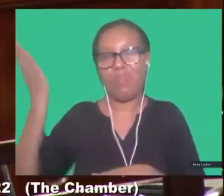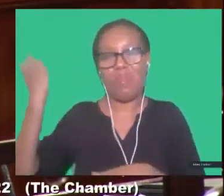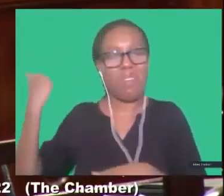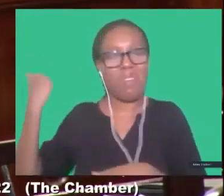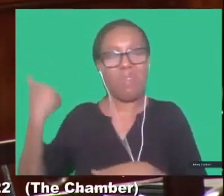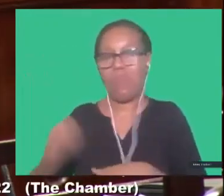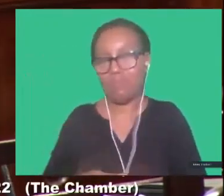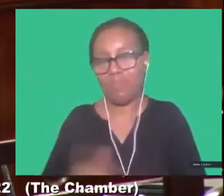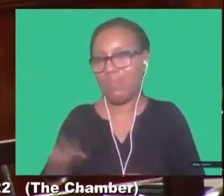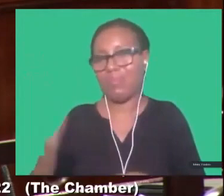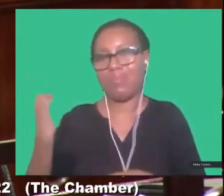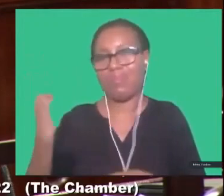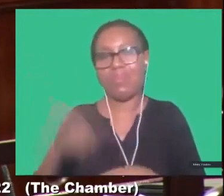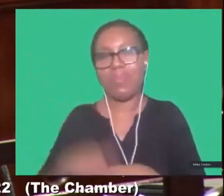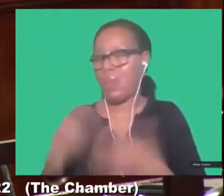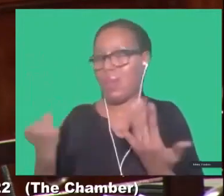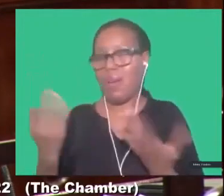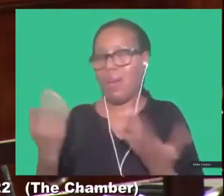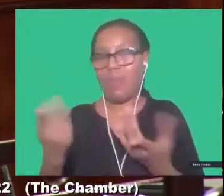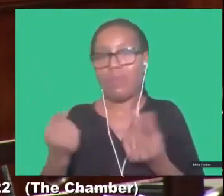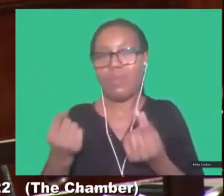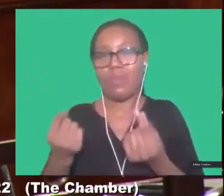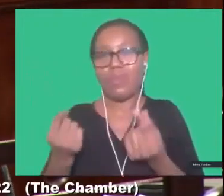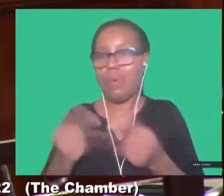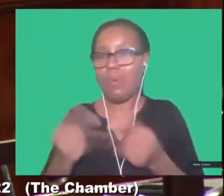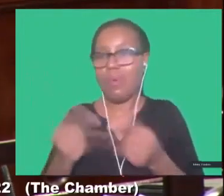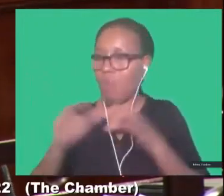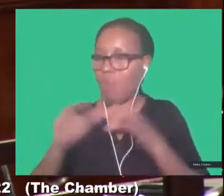the blacklist now. And I wanted to give